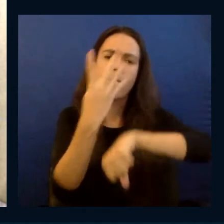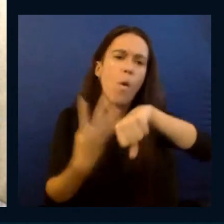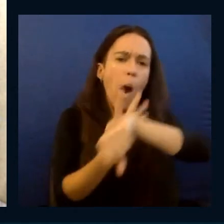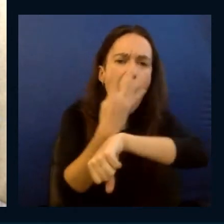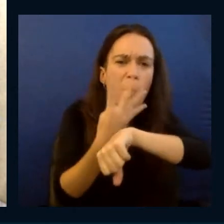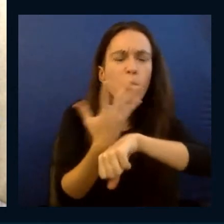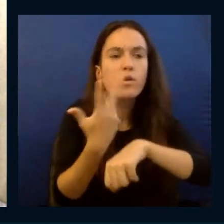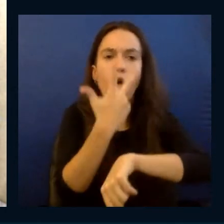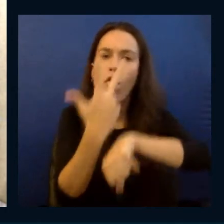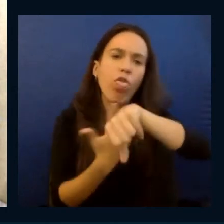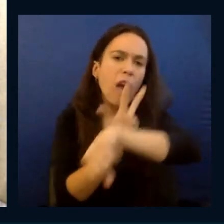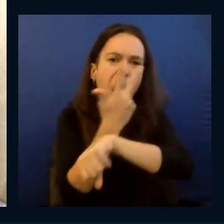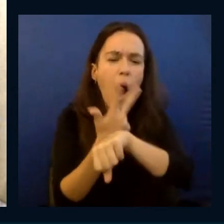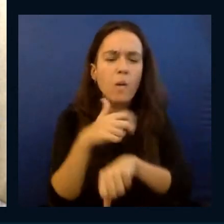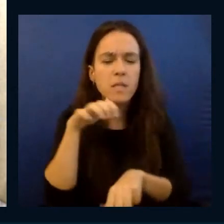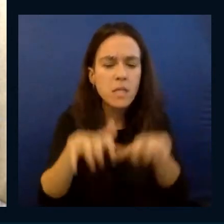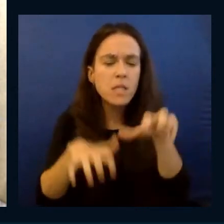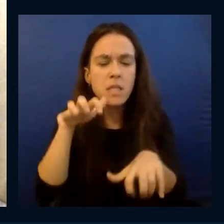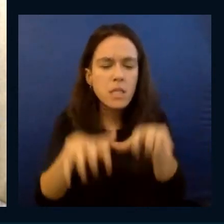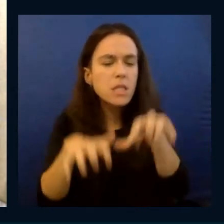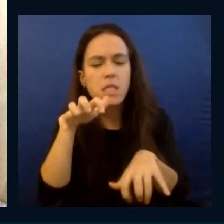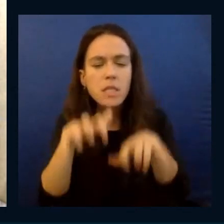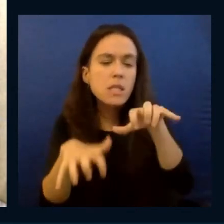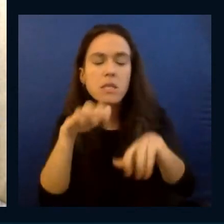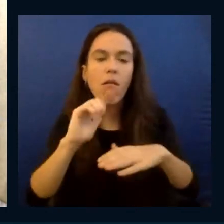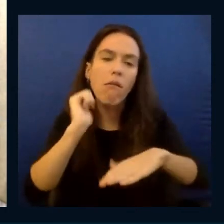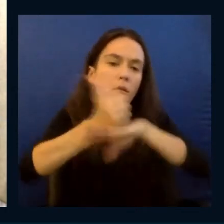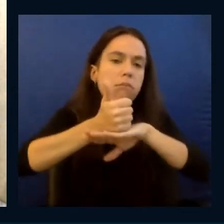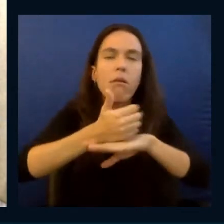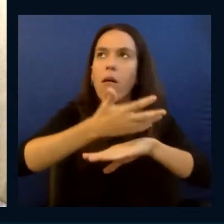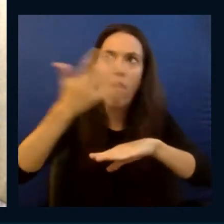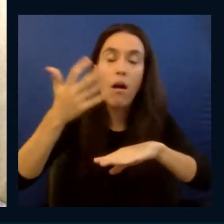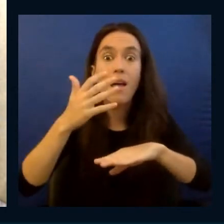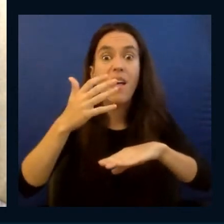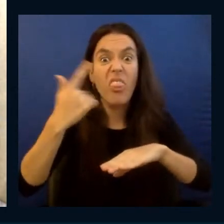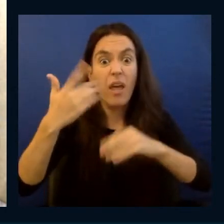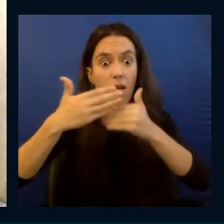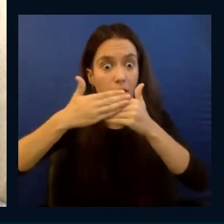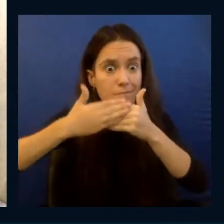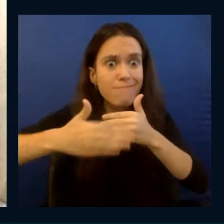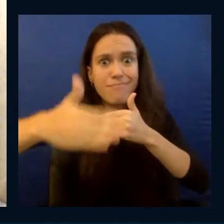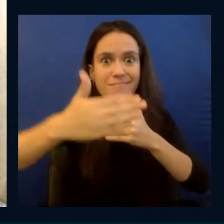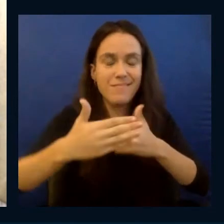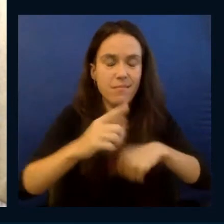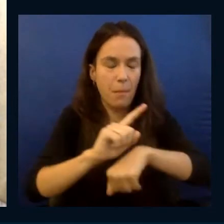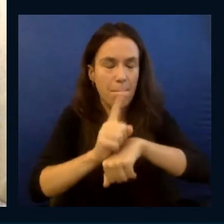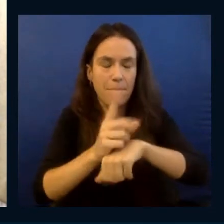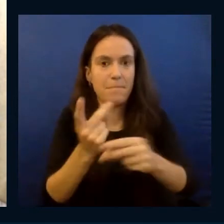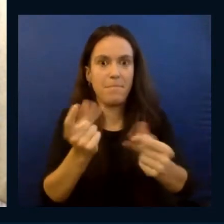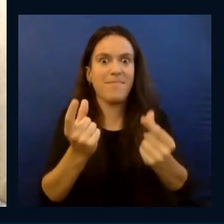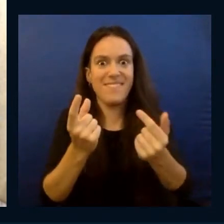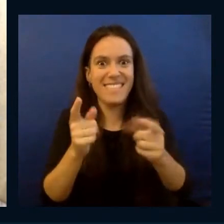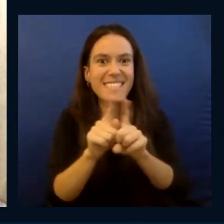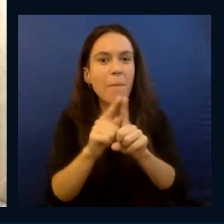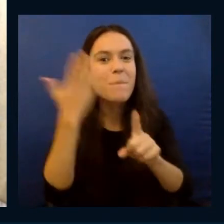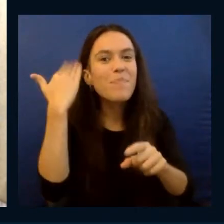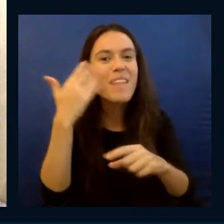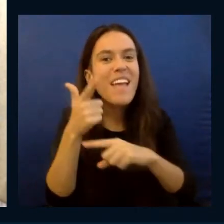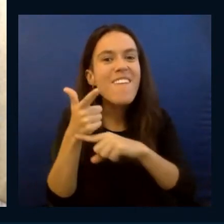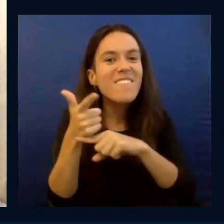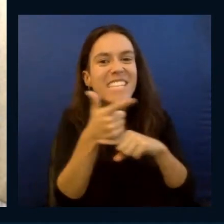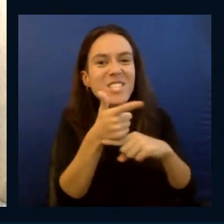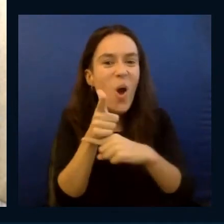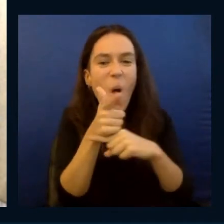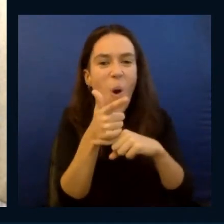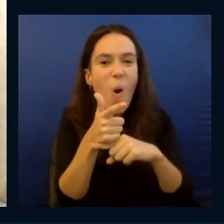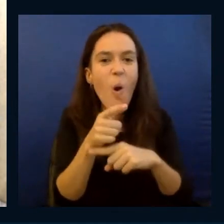hours, whatever your organization's done in the past. But then it takes several minutes. So like I just showed in my video, we deployed to a web